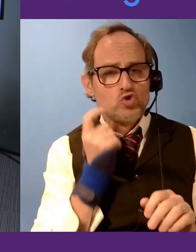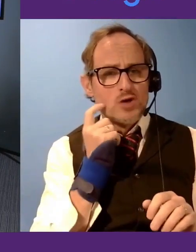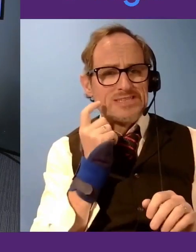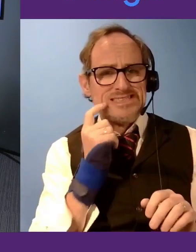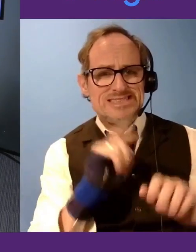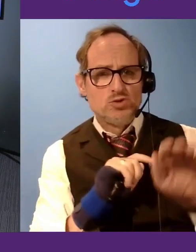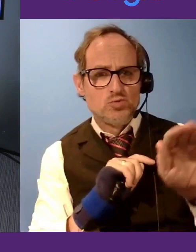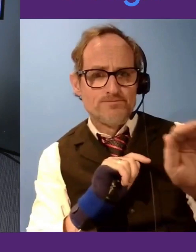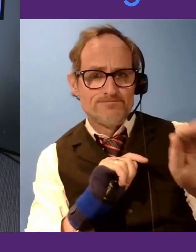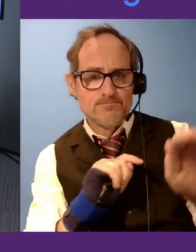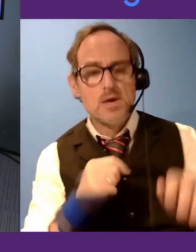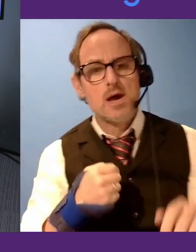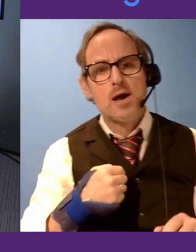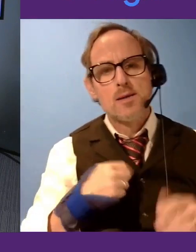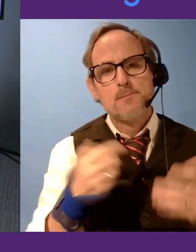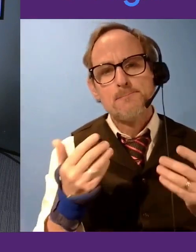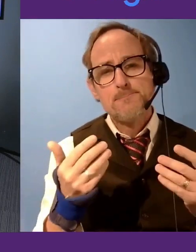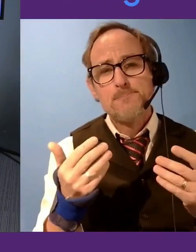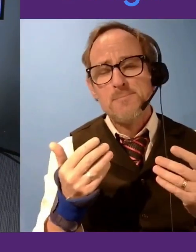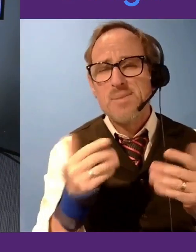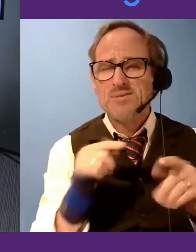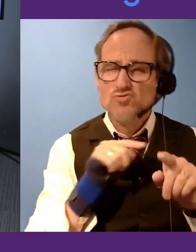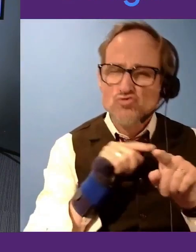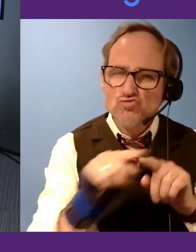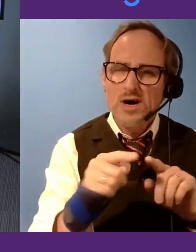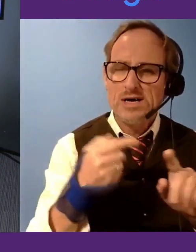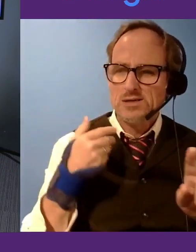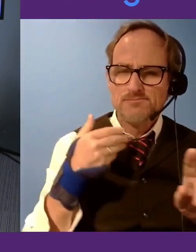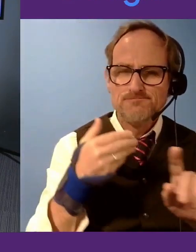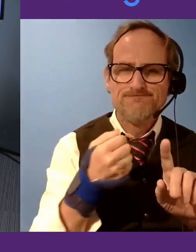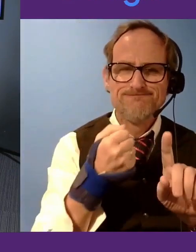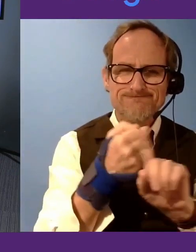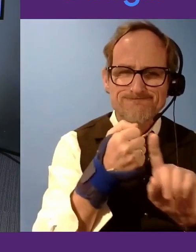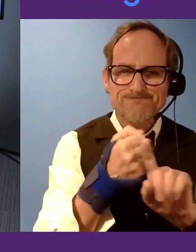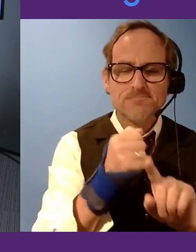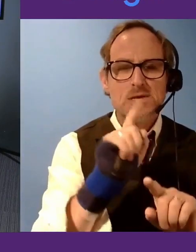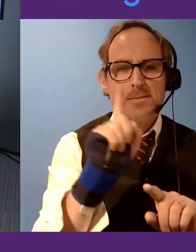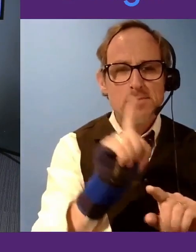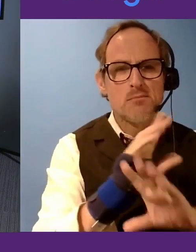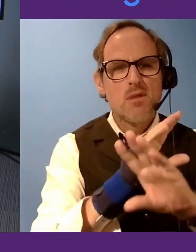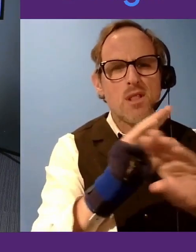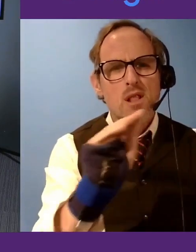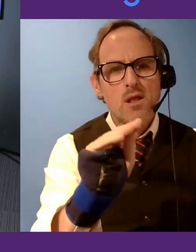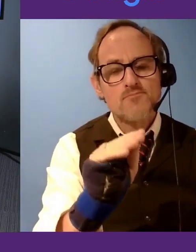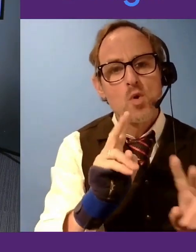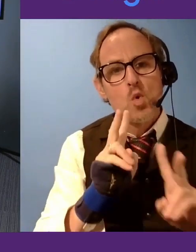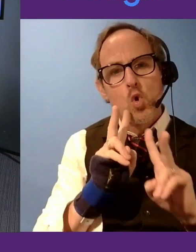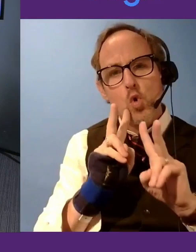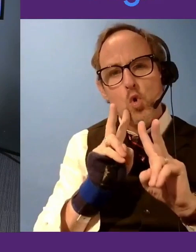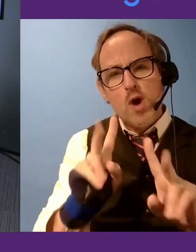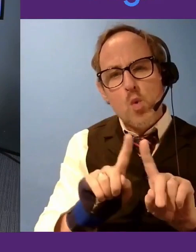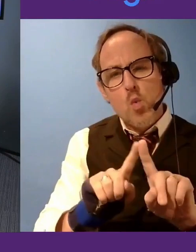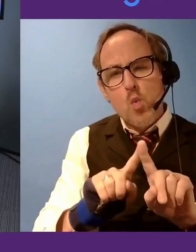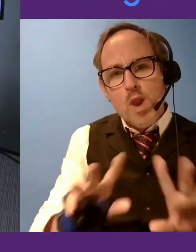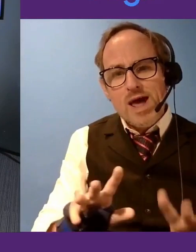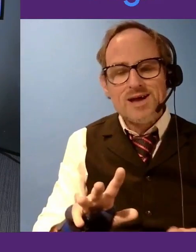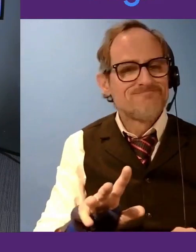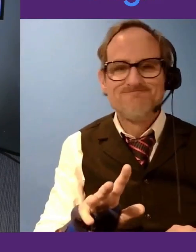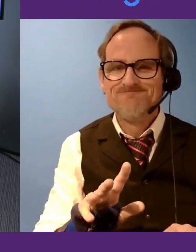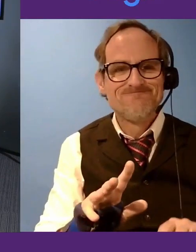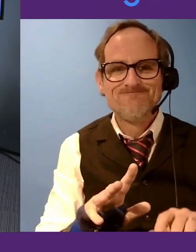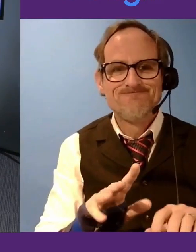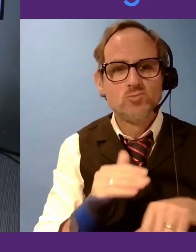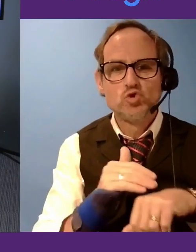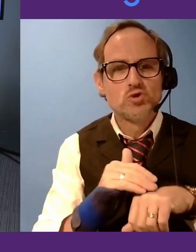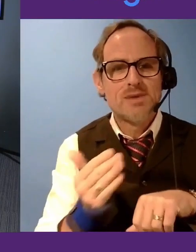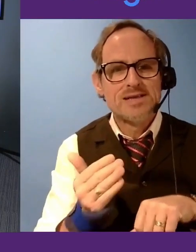spend a lot of time trying to impress upon people that it doesn't really matter what something looks like if ultimately it means that people can't use it. And